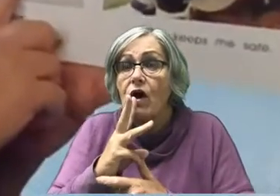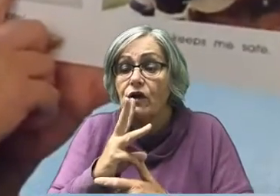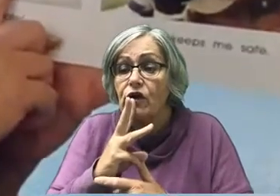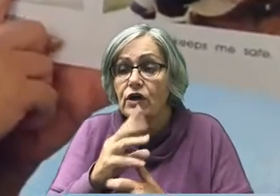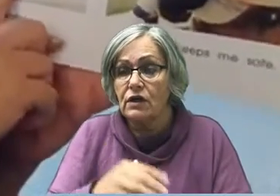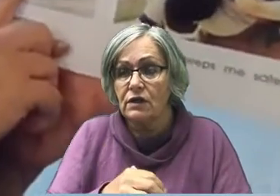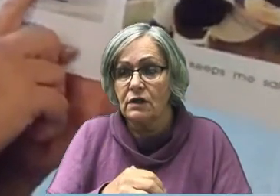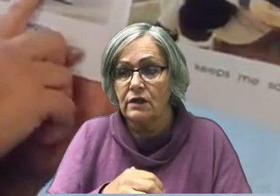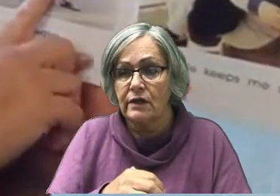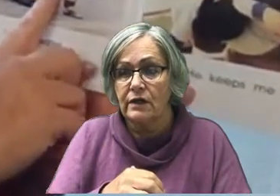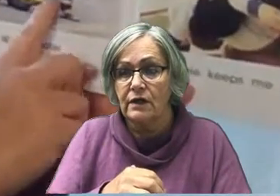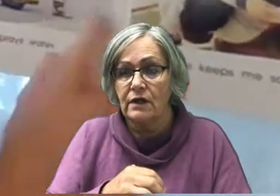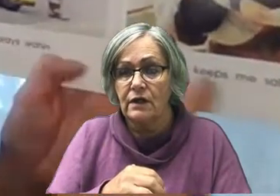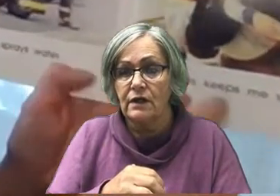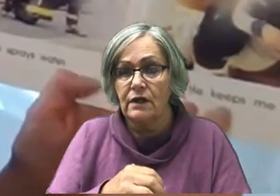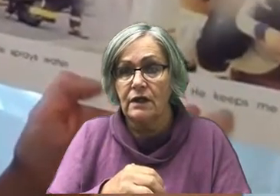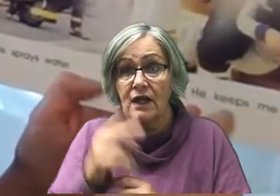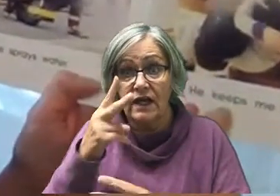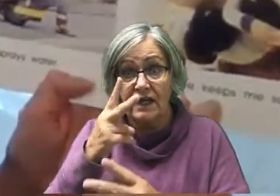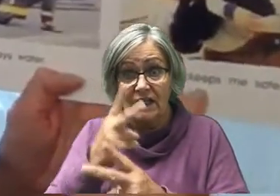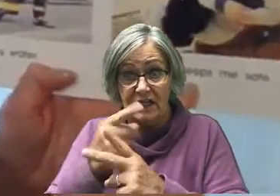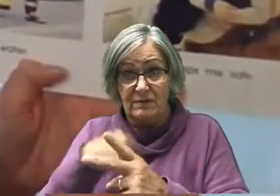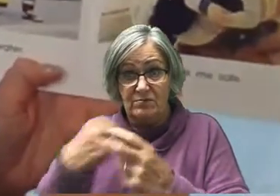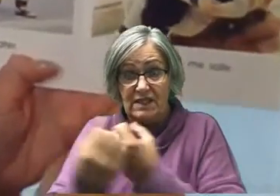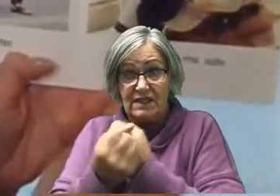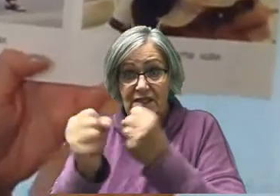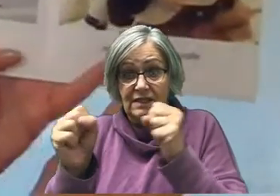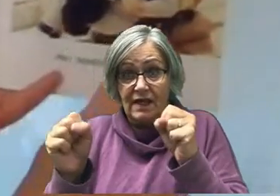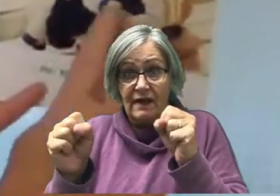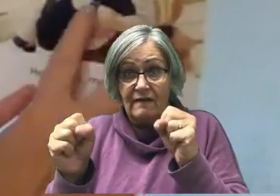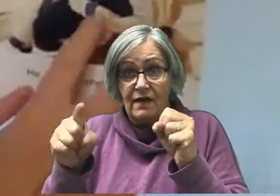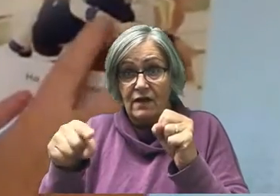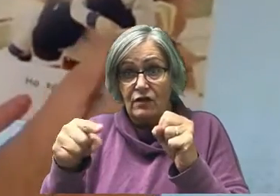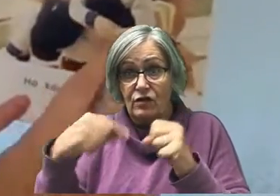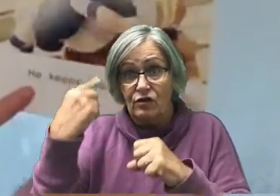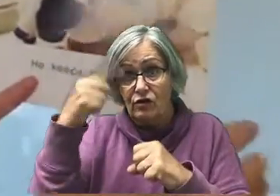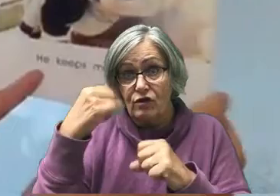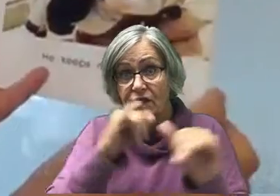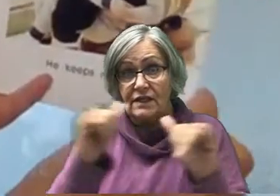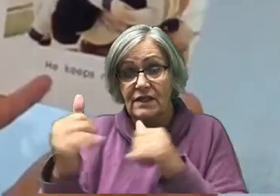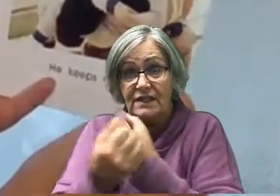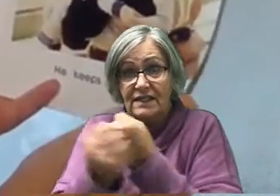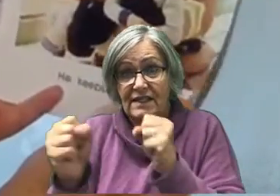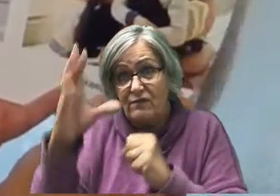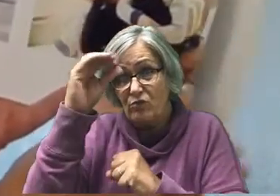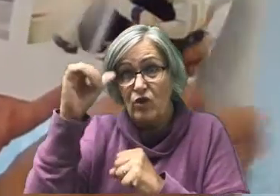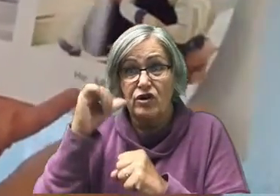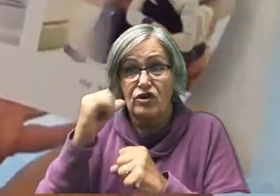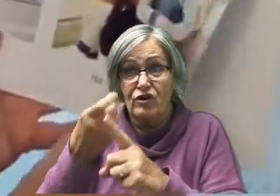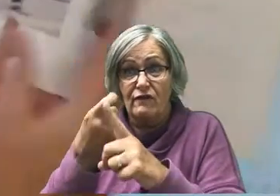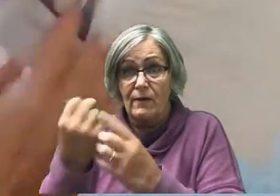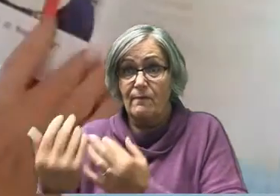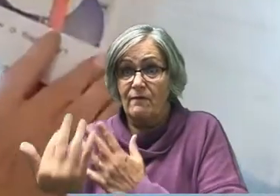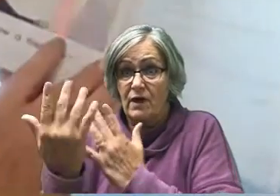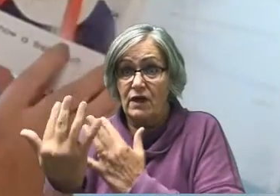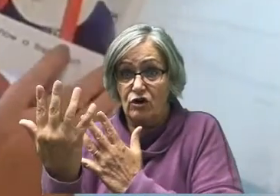right, to put the fires out, and he keeps me safe. Look at, looks like you rescued a little boy or a little girl from a